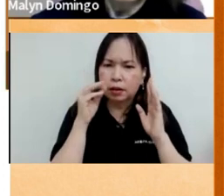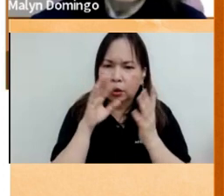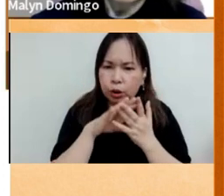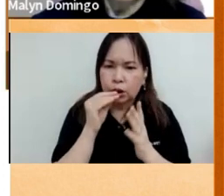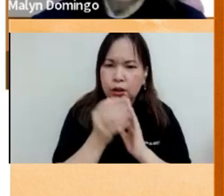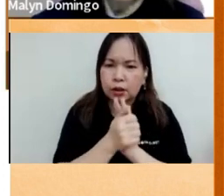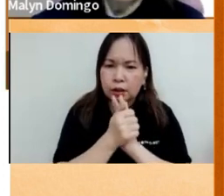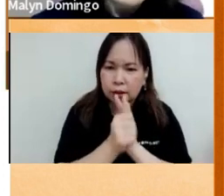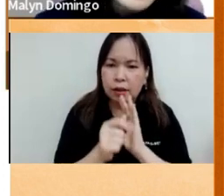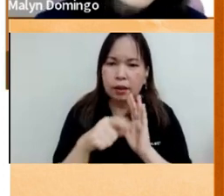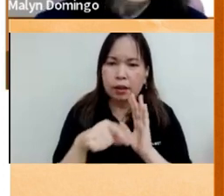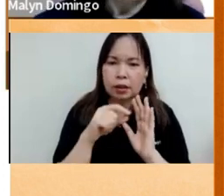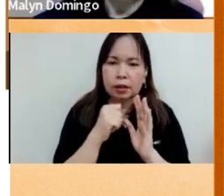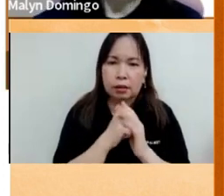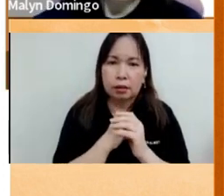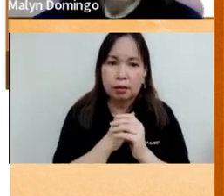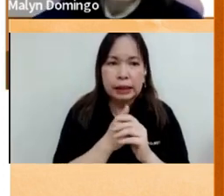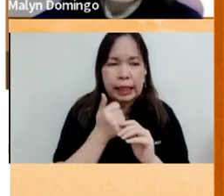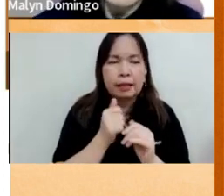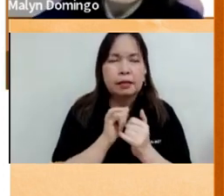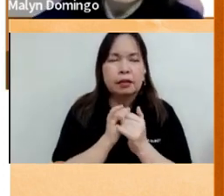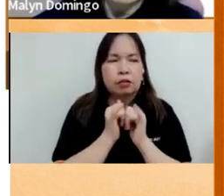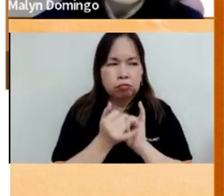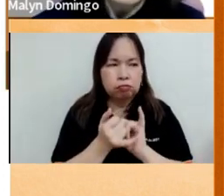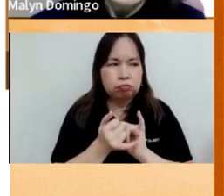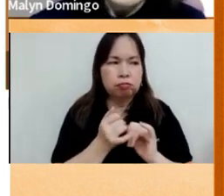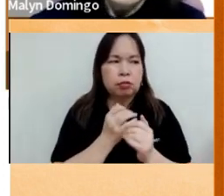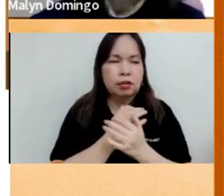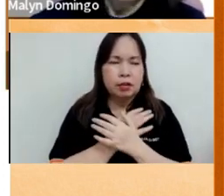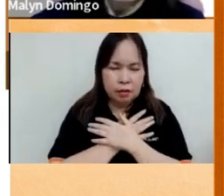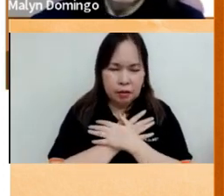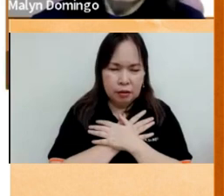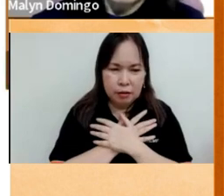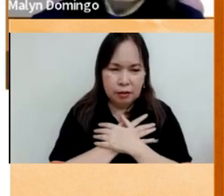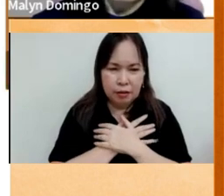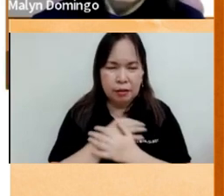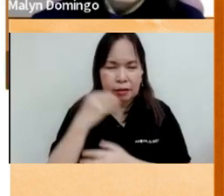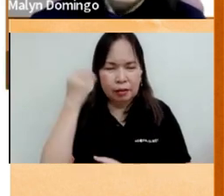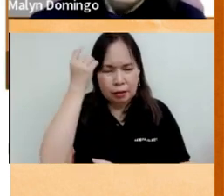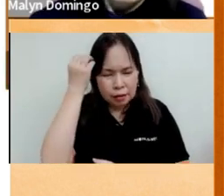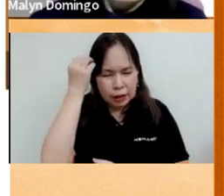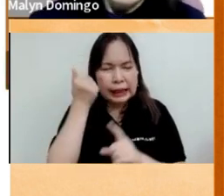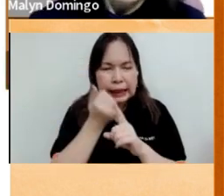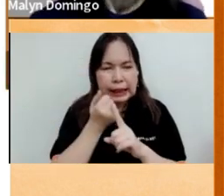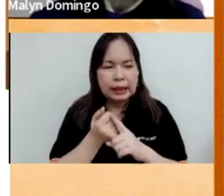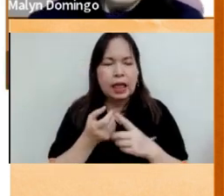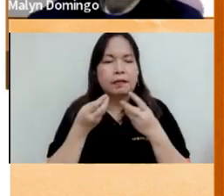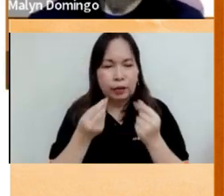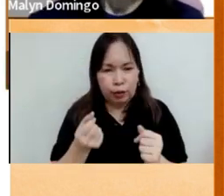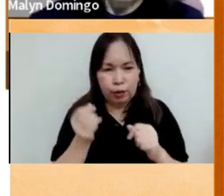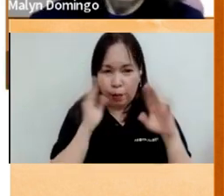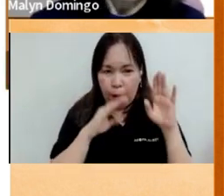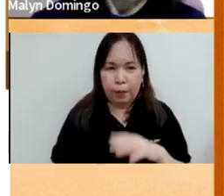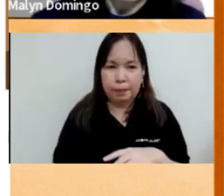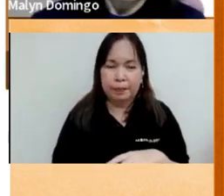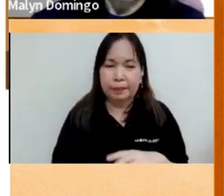help them cope, such as relaxation, cognitive restructuring, and problem solving. The second part of